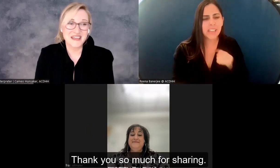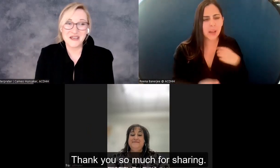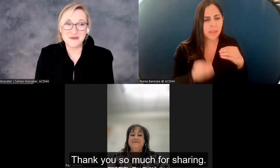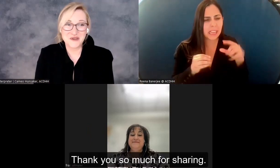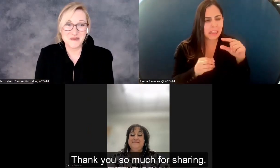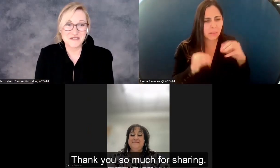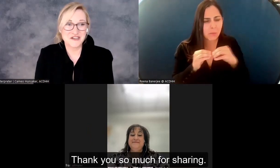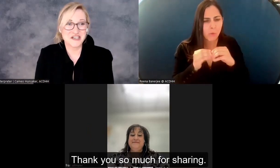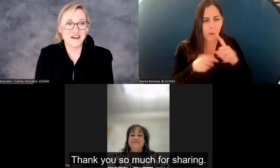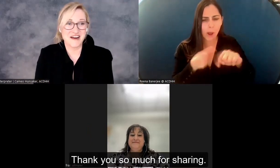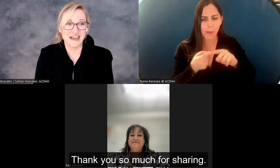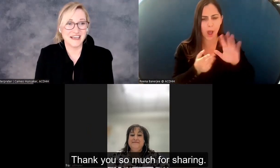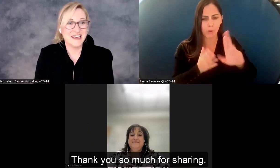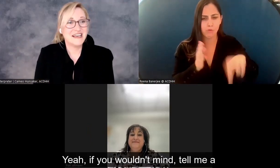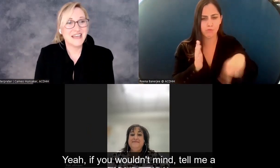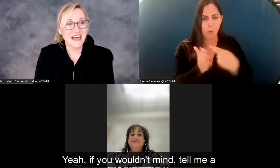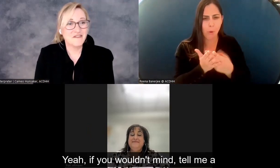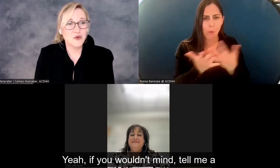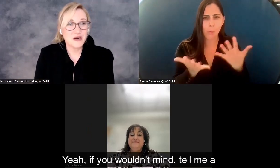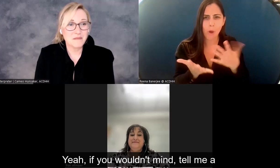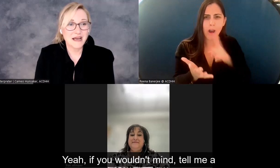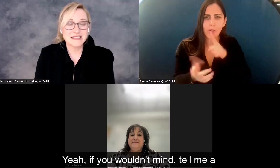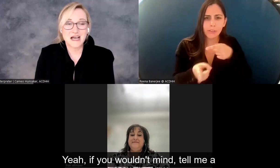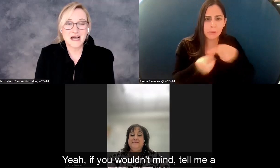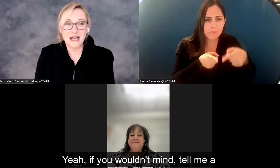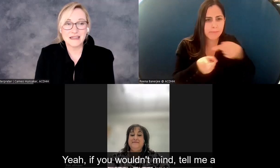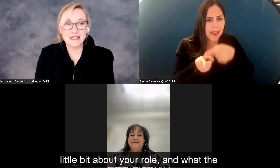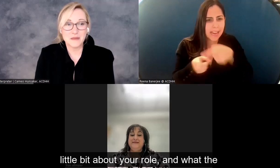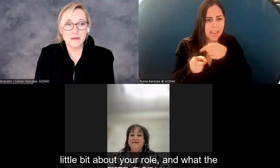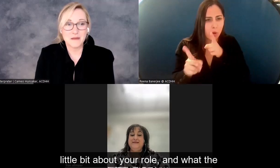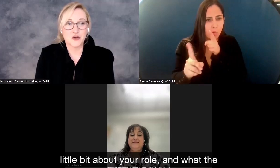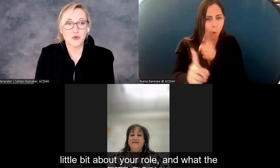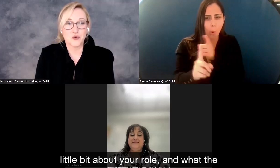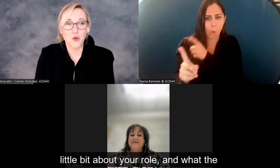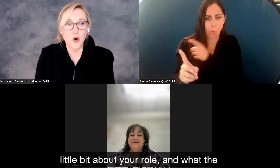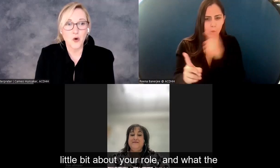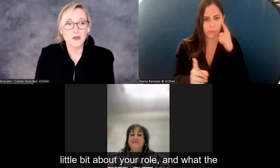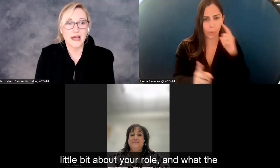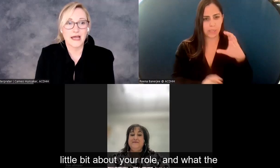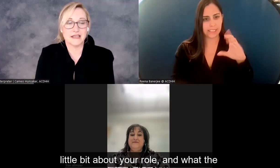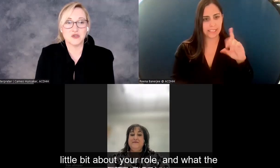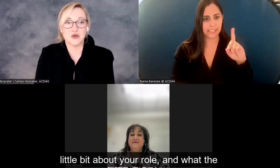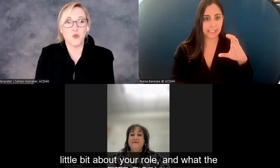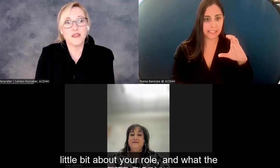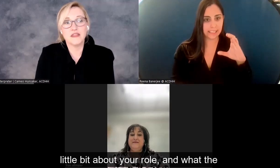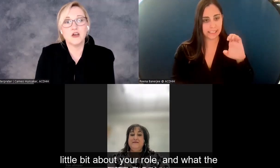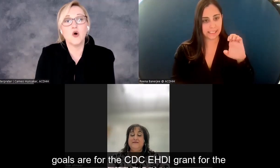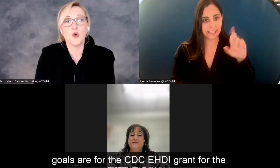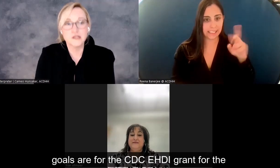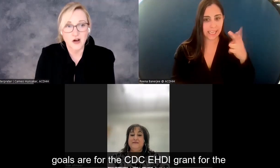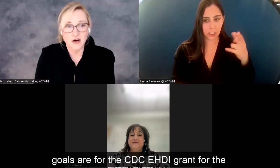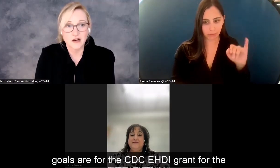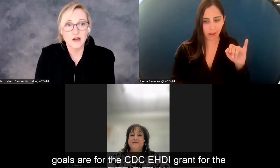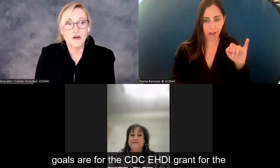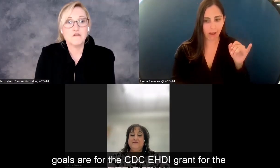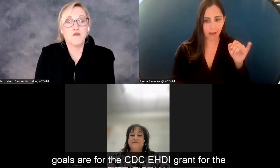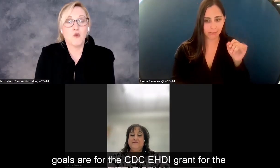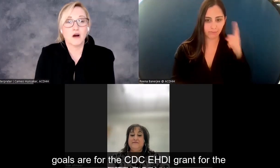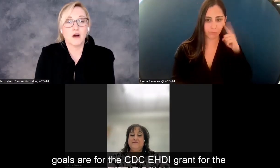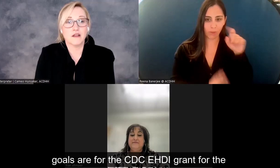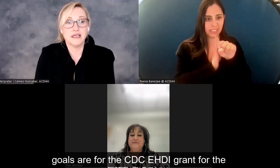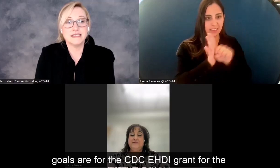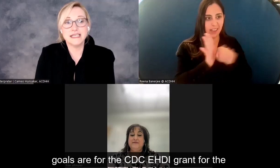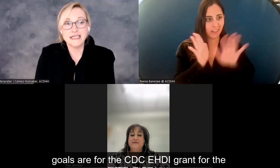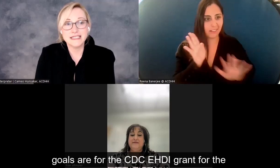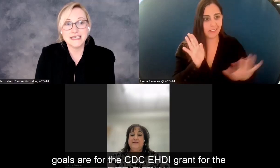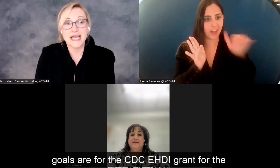Wonderful. Thank you so much for sharing. Yeah, if you wouldn't mind, tell me a little bit about your role and what the goals are